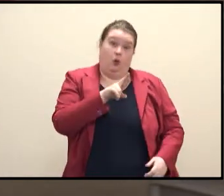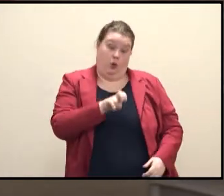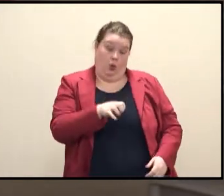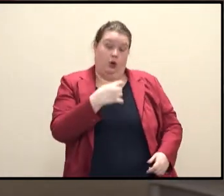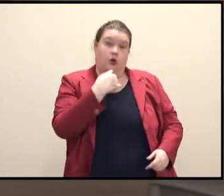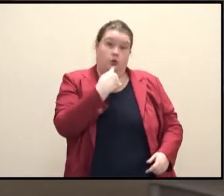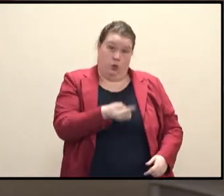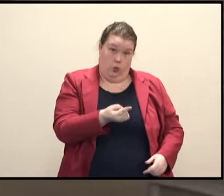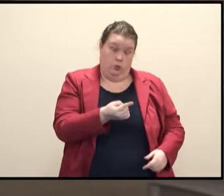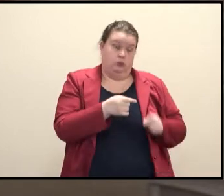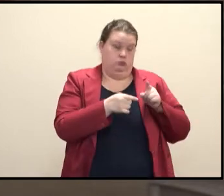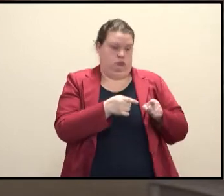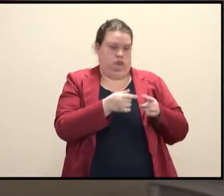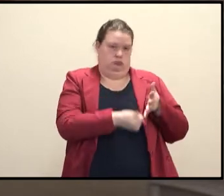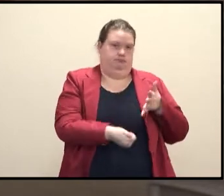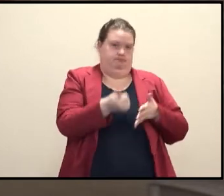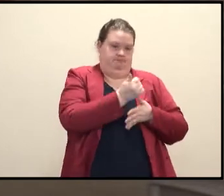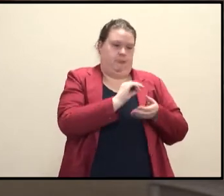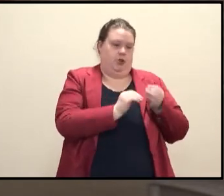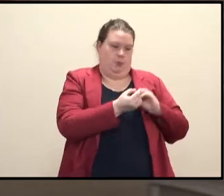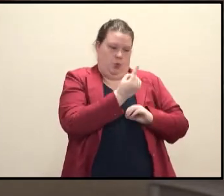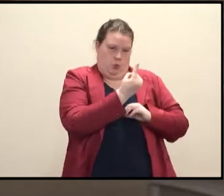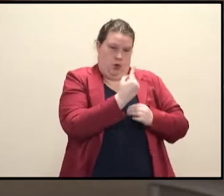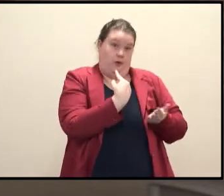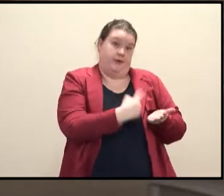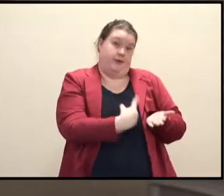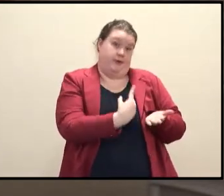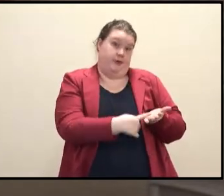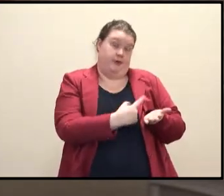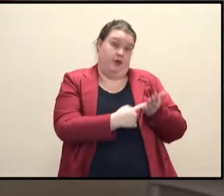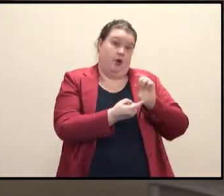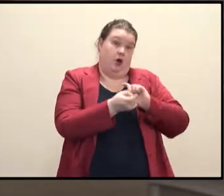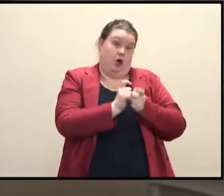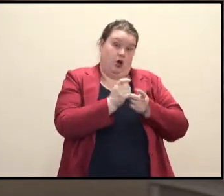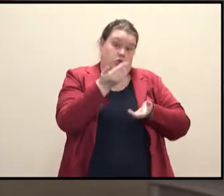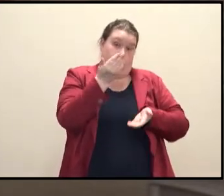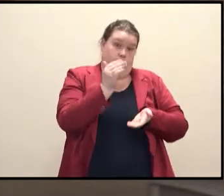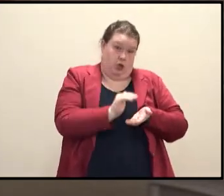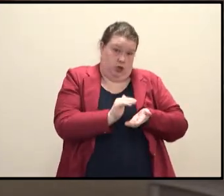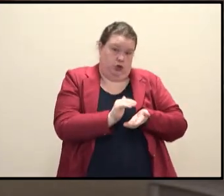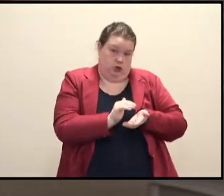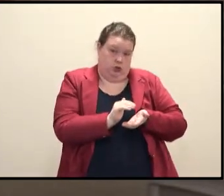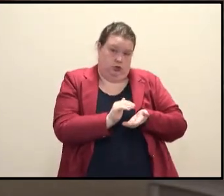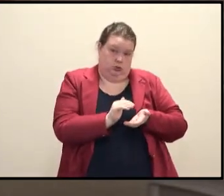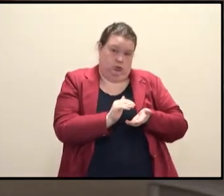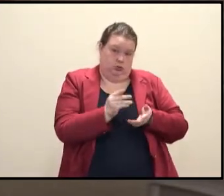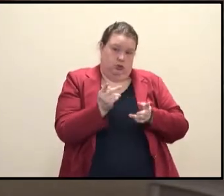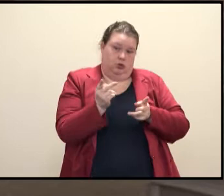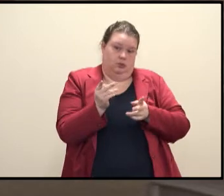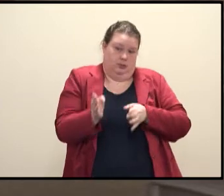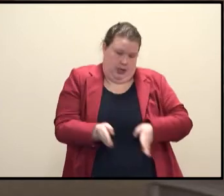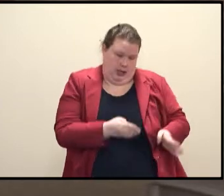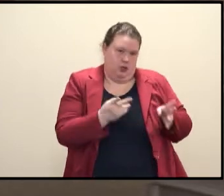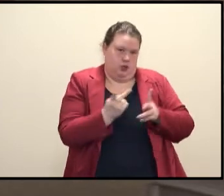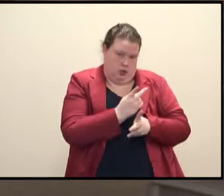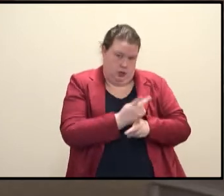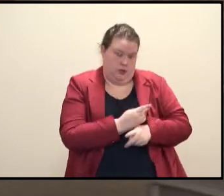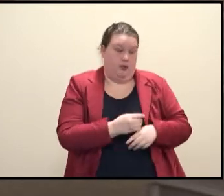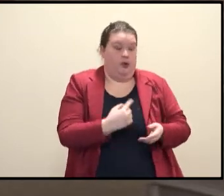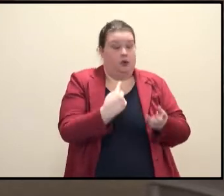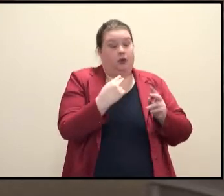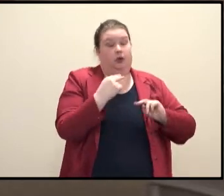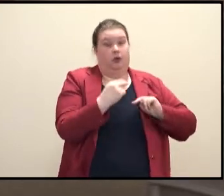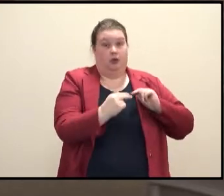1. And we wanted to meet with them to discuss cost reduction strategies. During our meetings with Core, we were able to